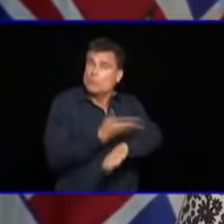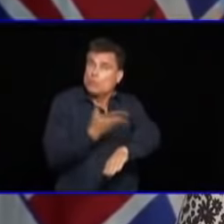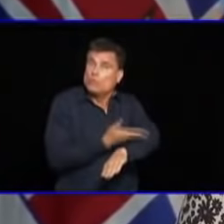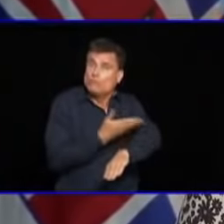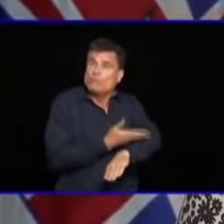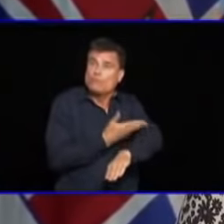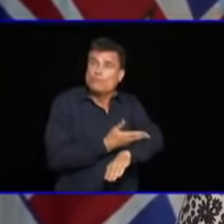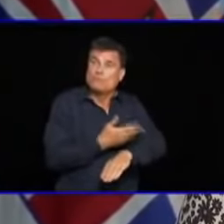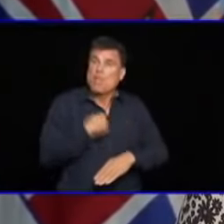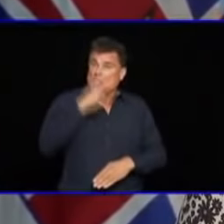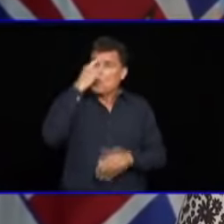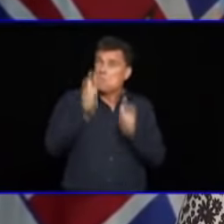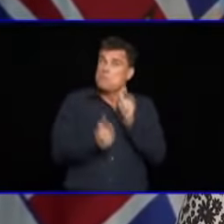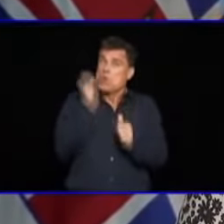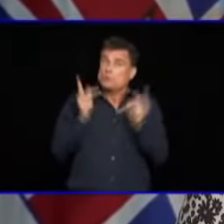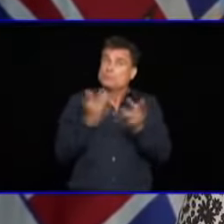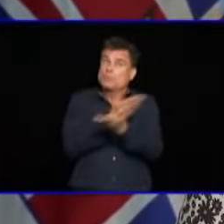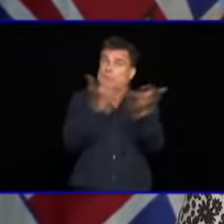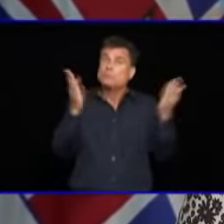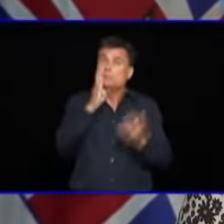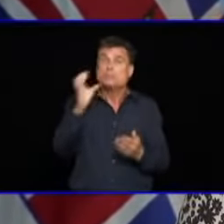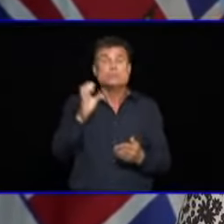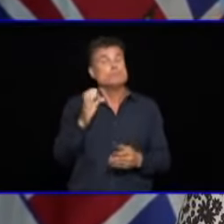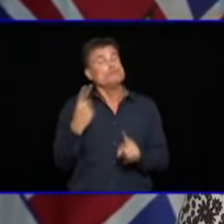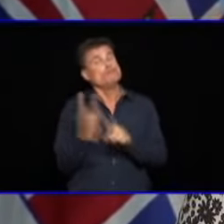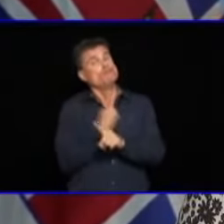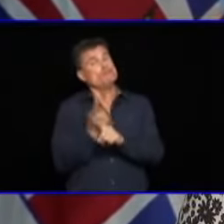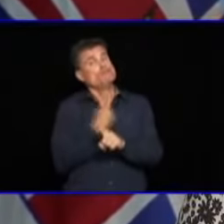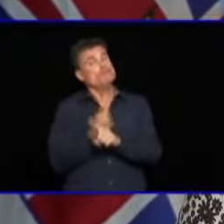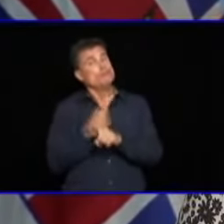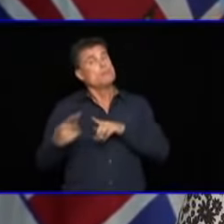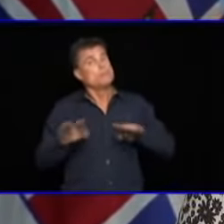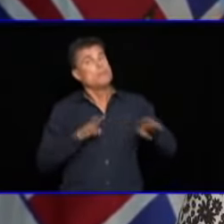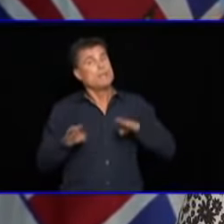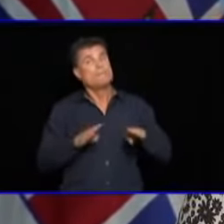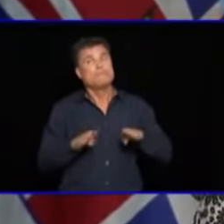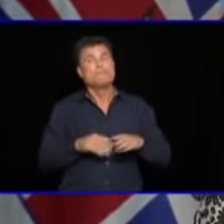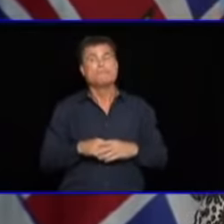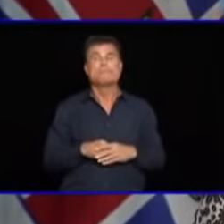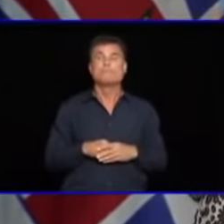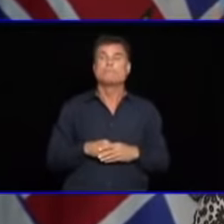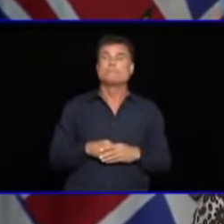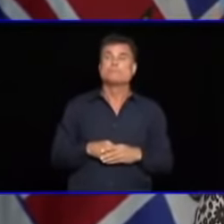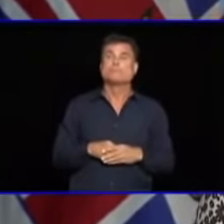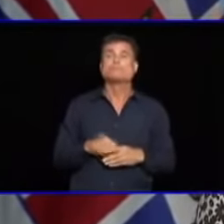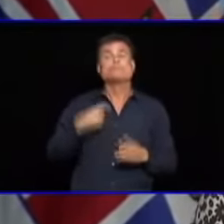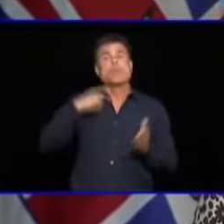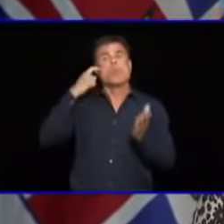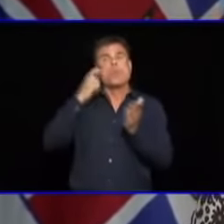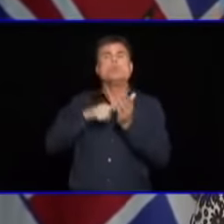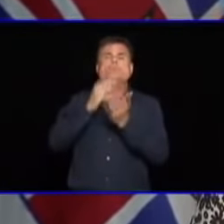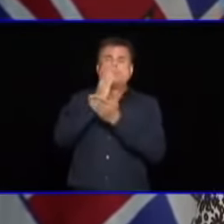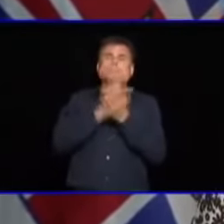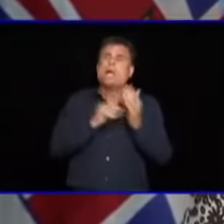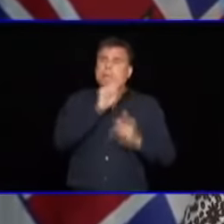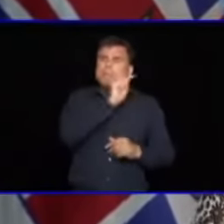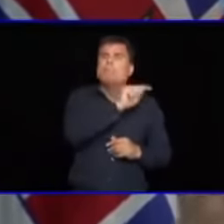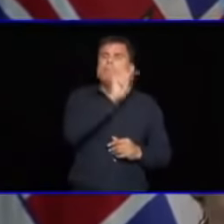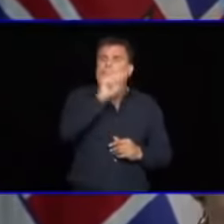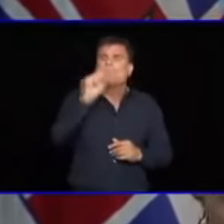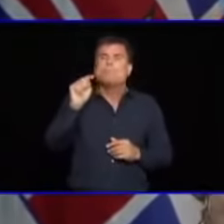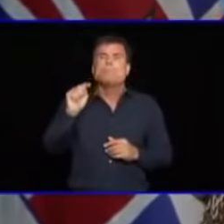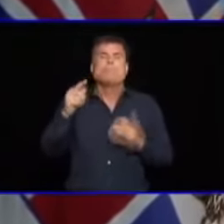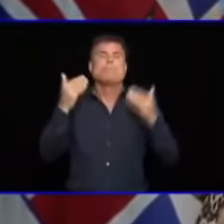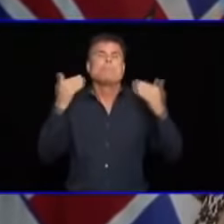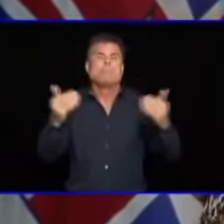right thing. We've seen transmission in parties and social events, particularly amongst young people, and